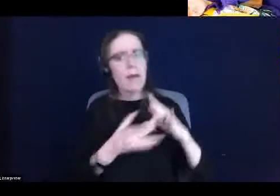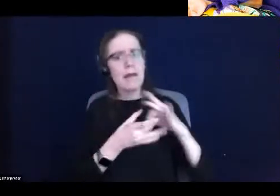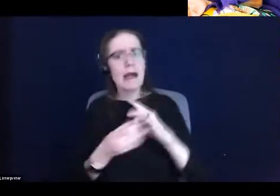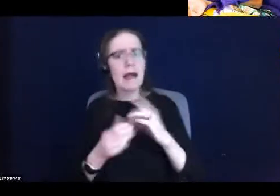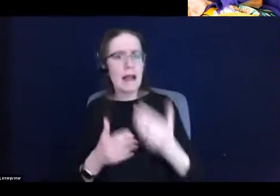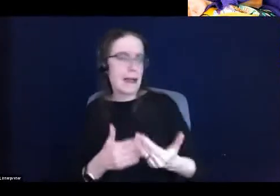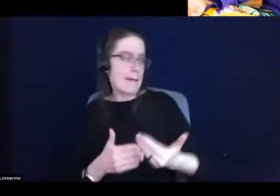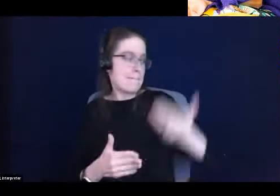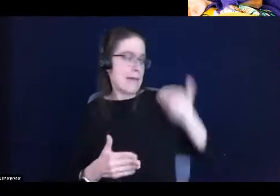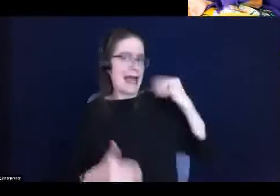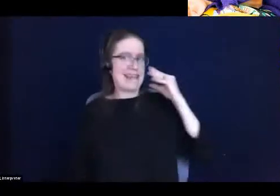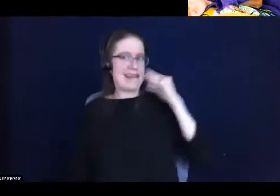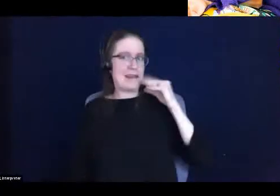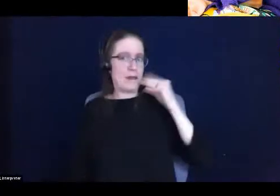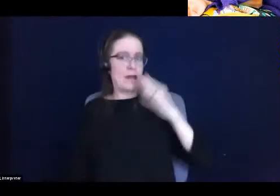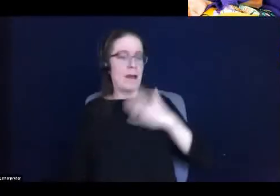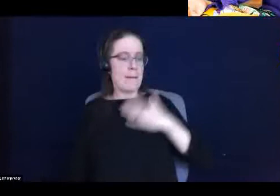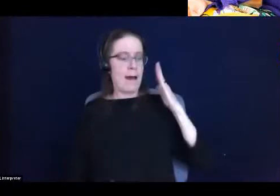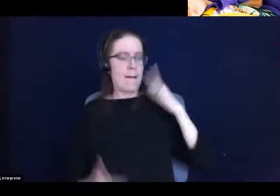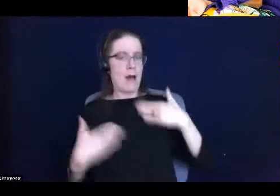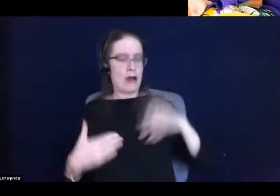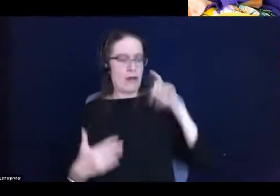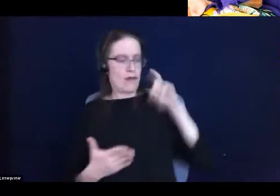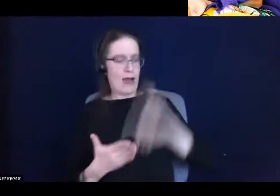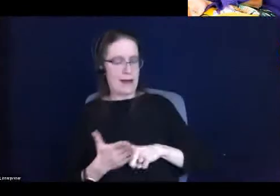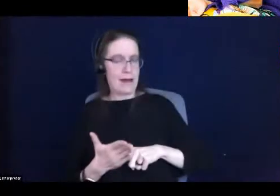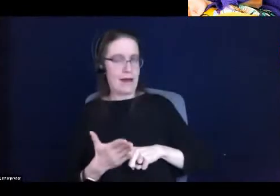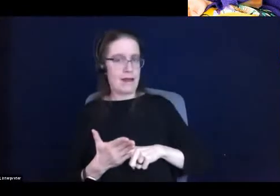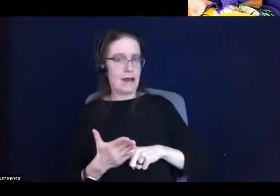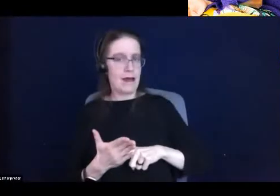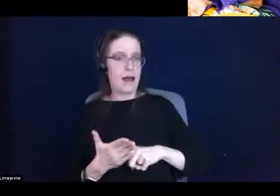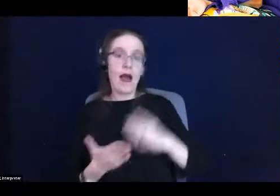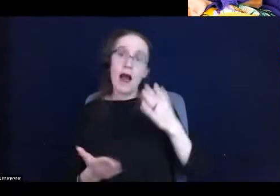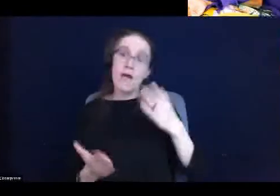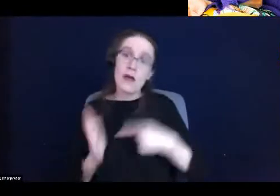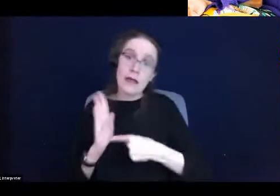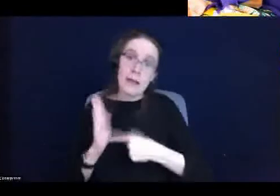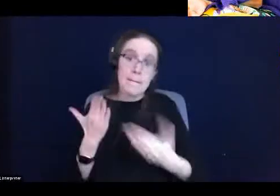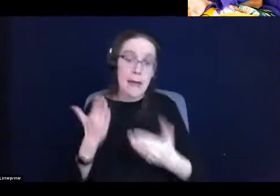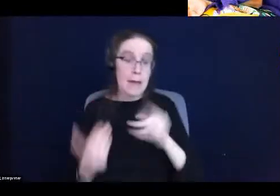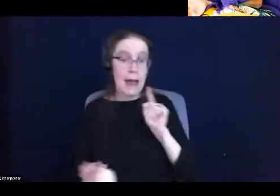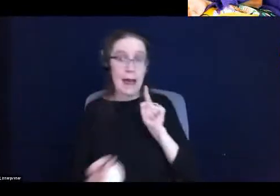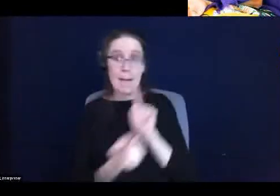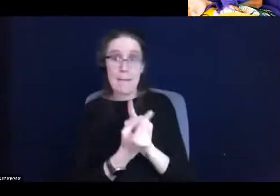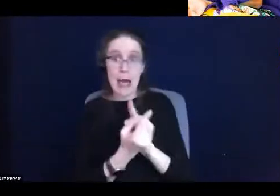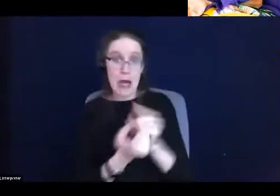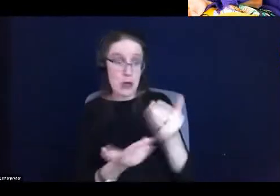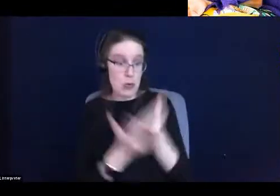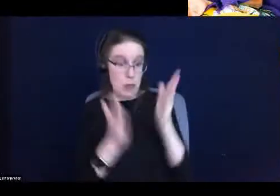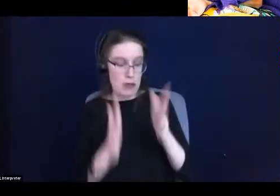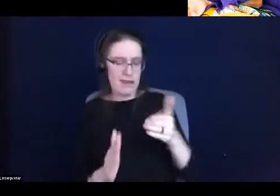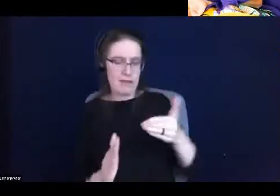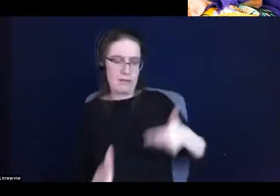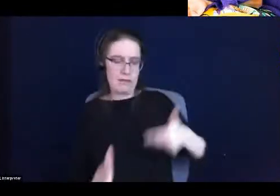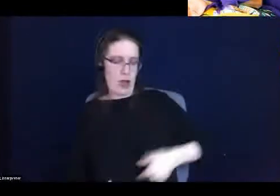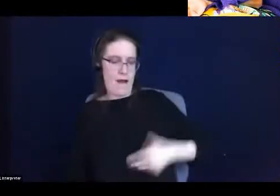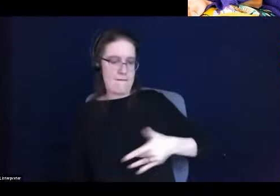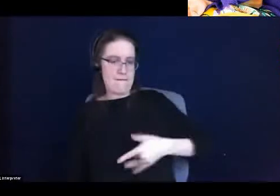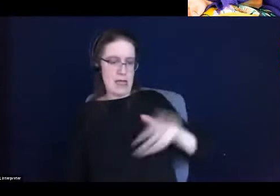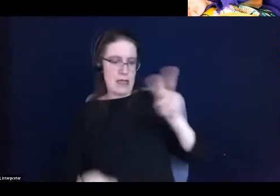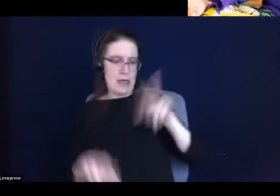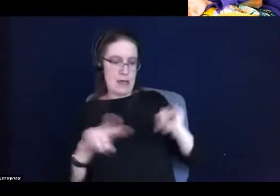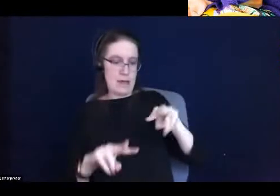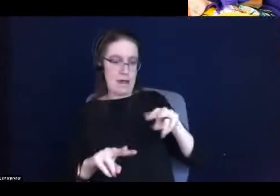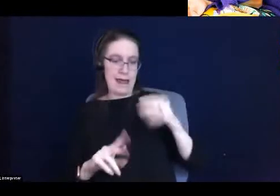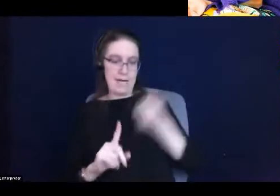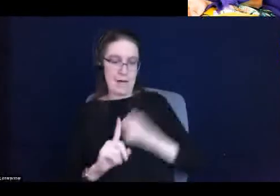body recognizes that situation. Maybe I met a new person and I have a gut feeling about them. If I explore that gut feeling a